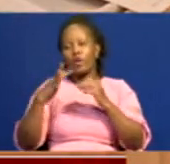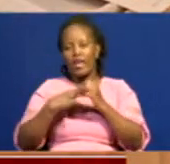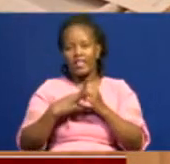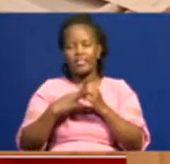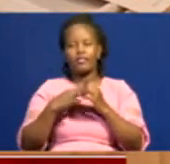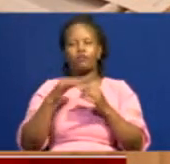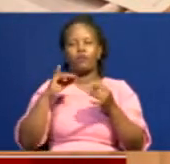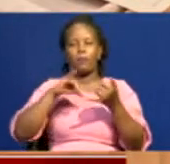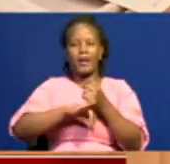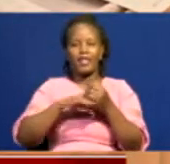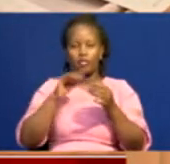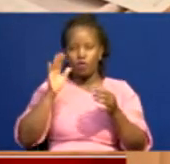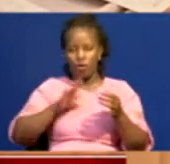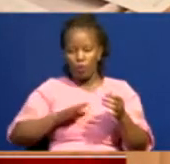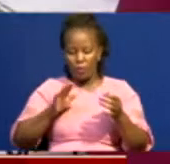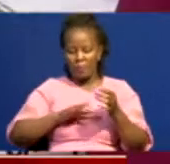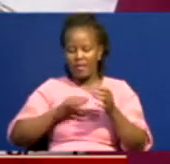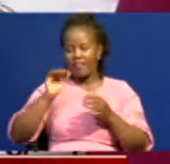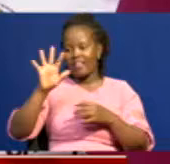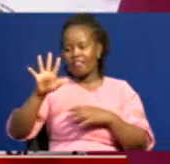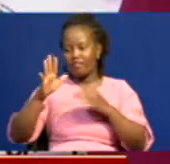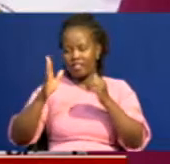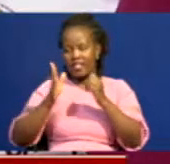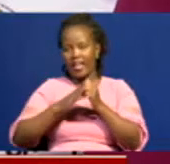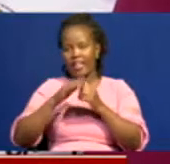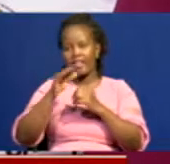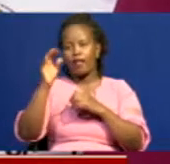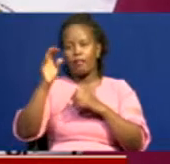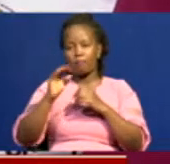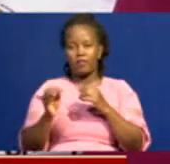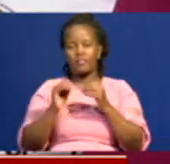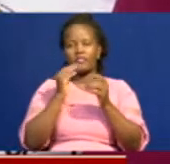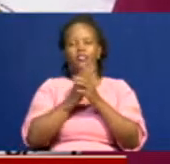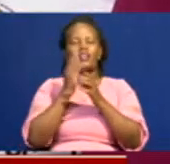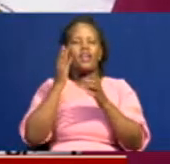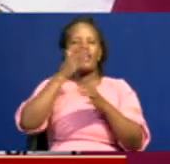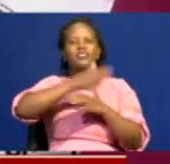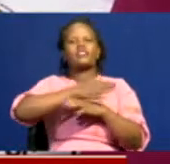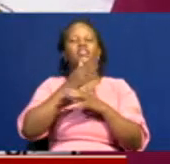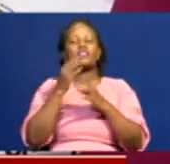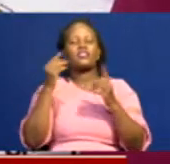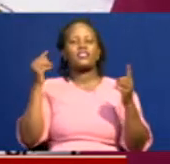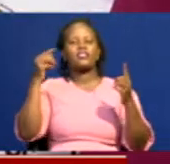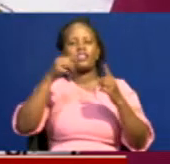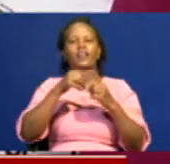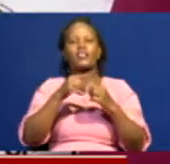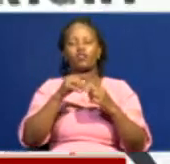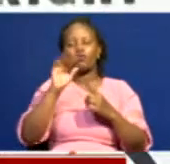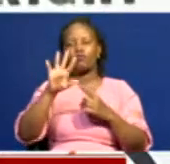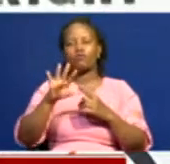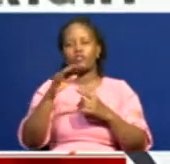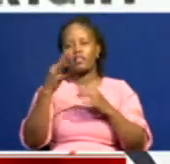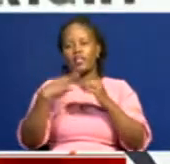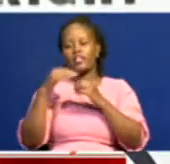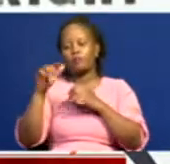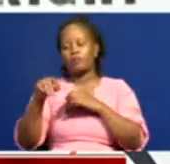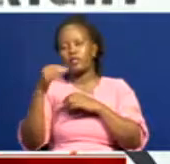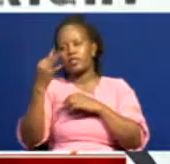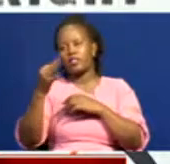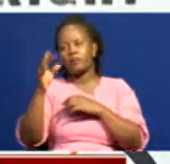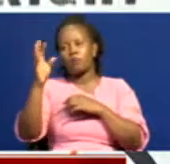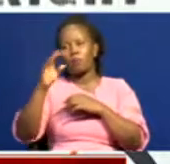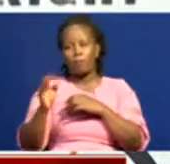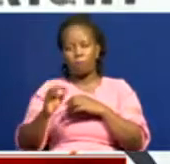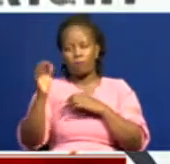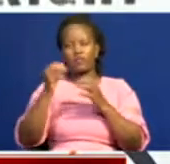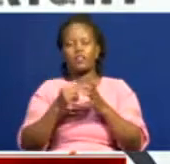close to 59%, exceeding Kenya's family planning 2020 target of 58.3%. As a country, we are doing